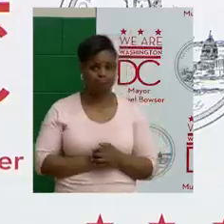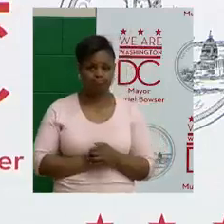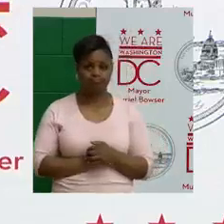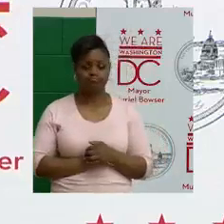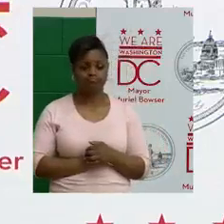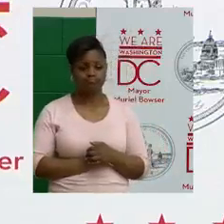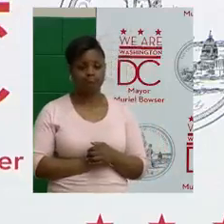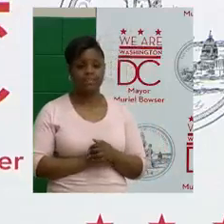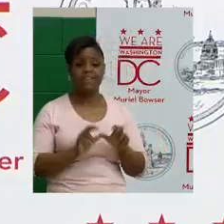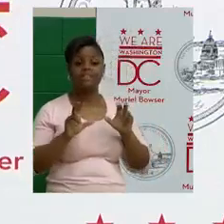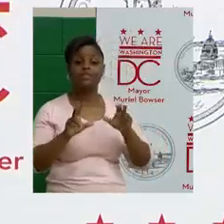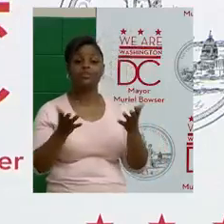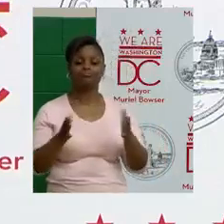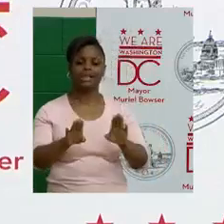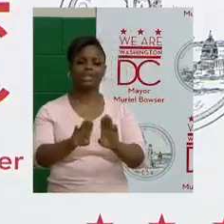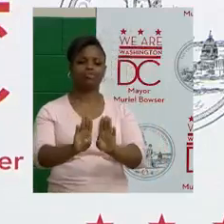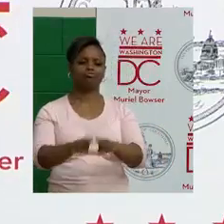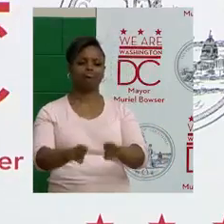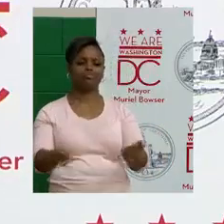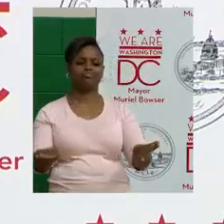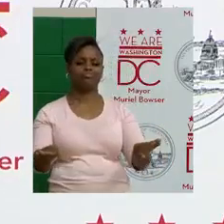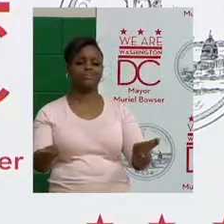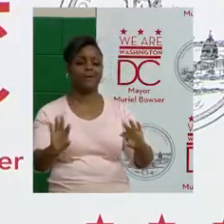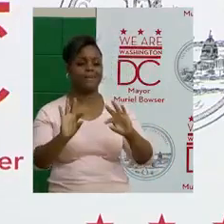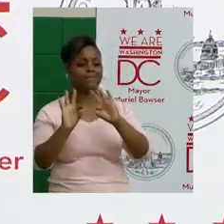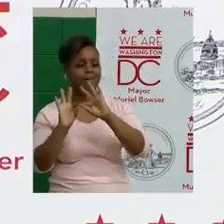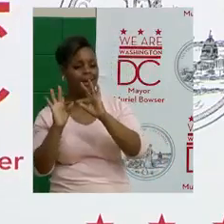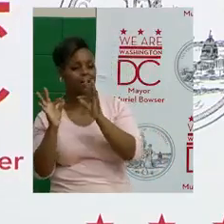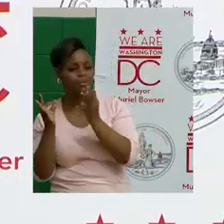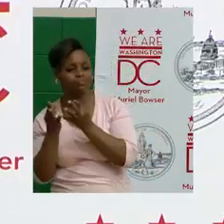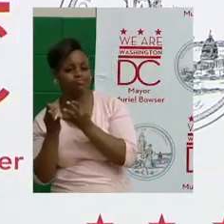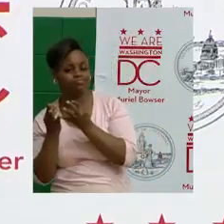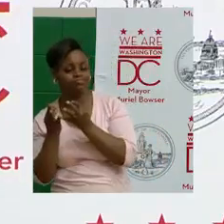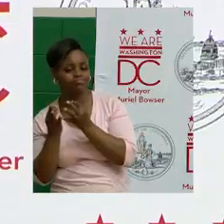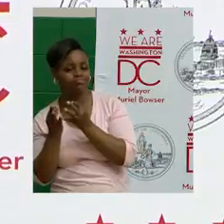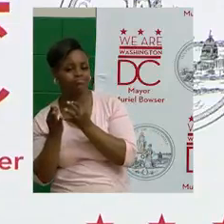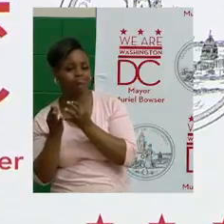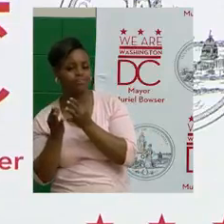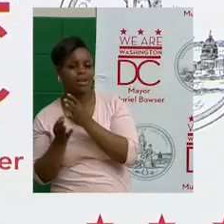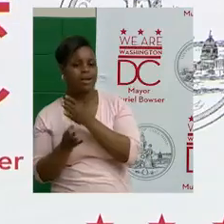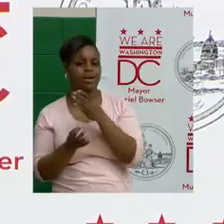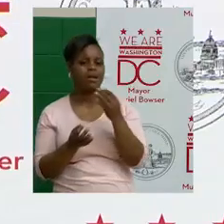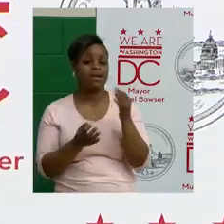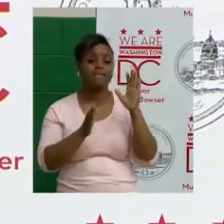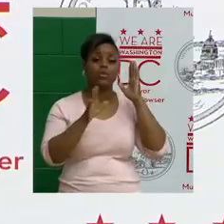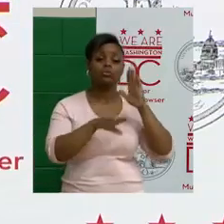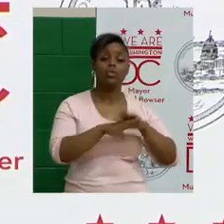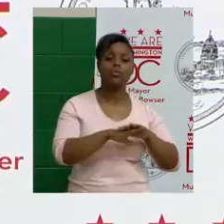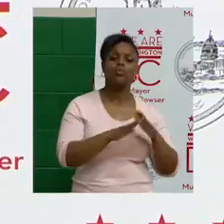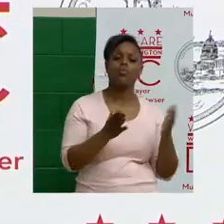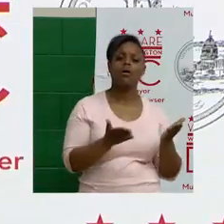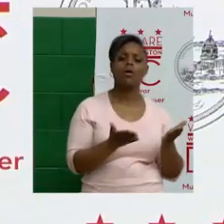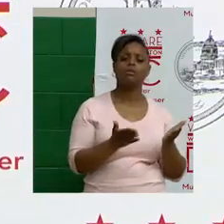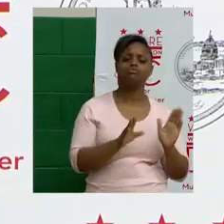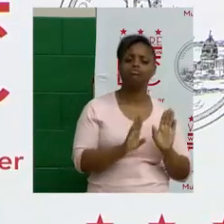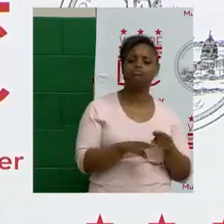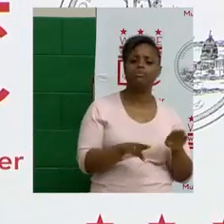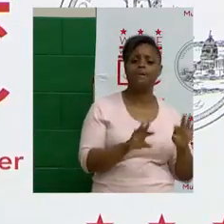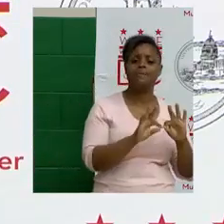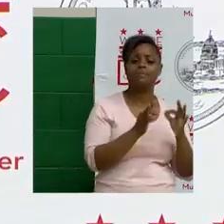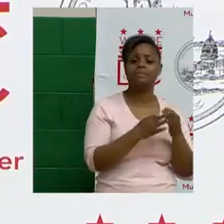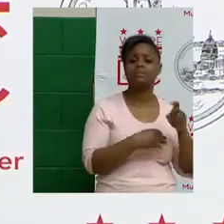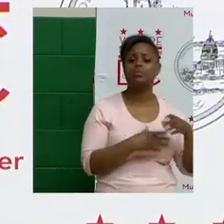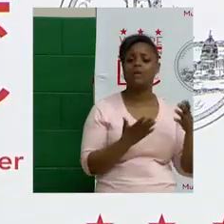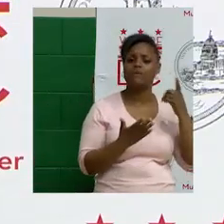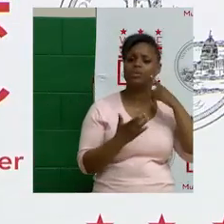children, families, and a focus on some of the things that children and families need to